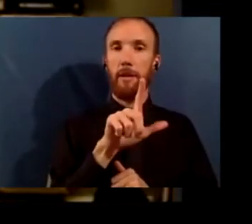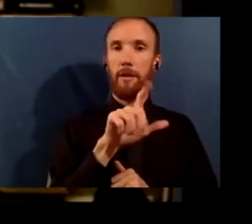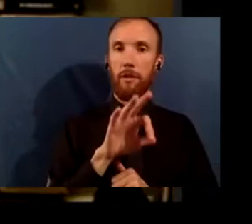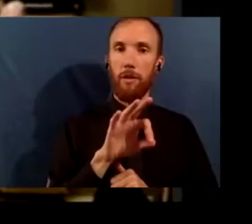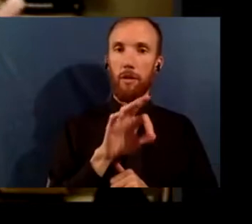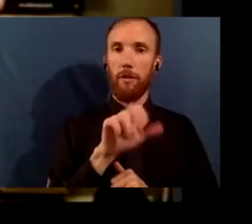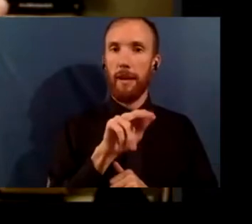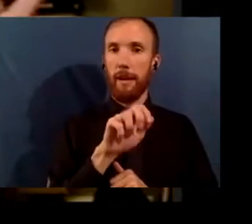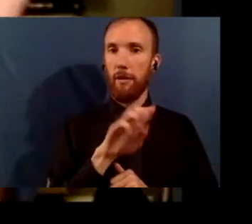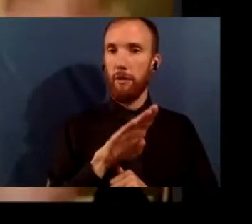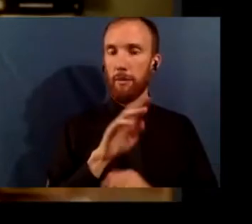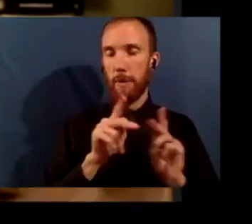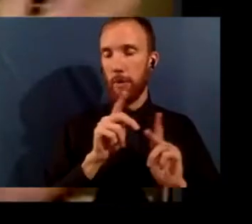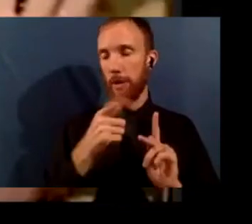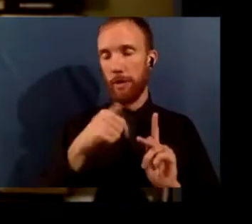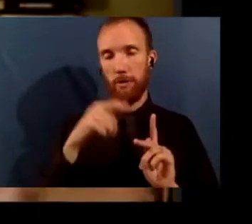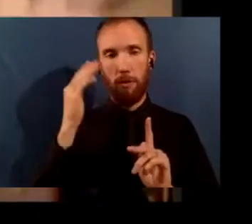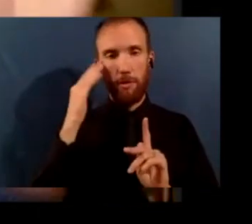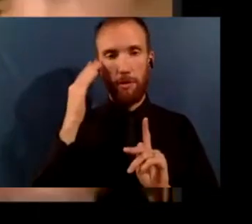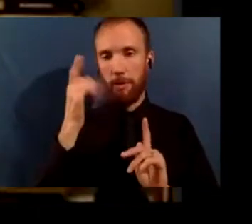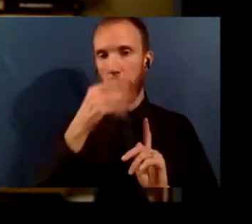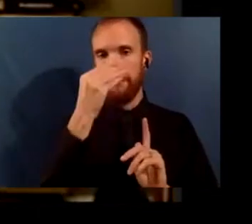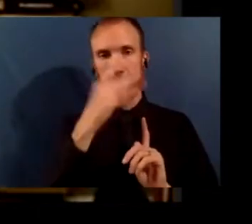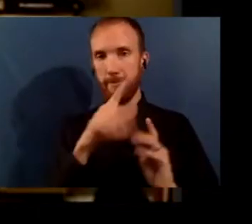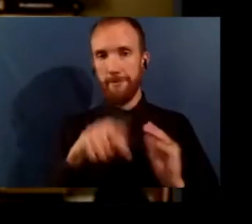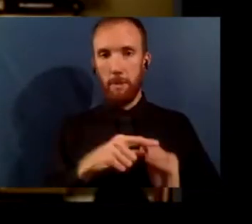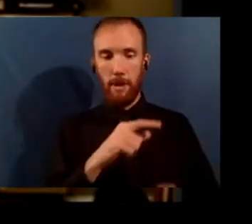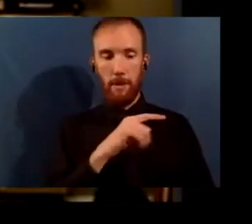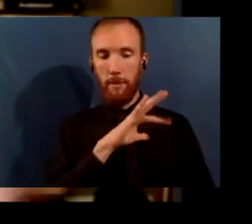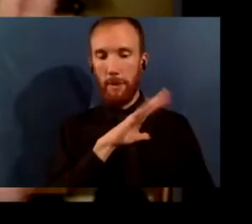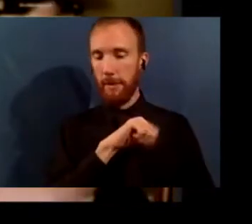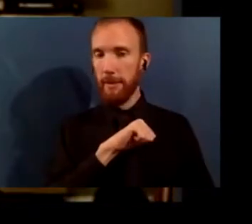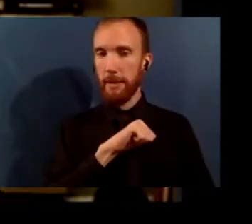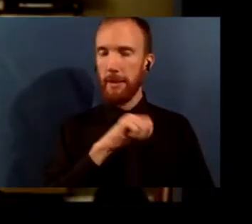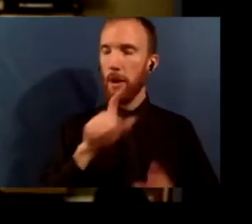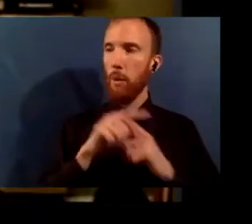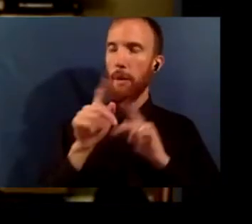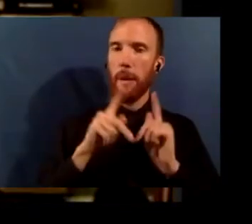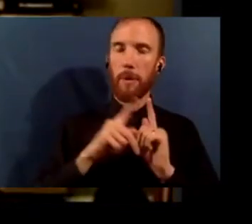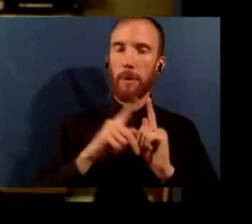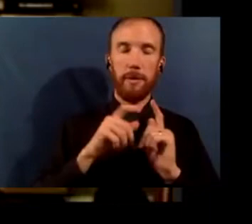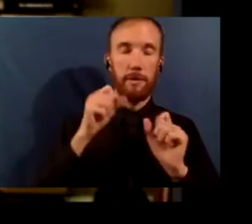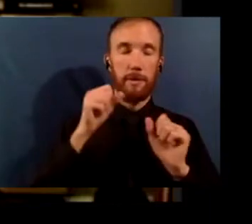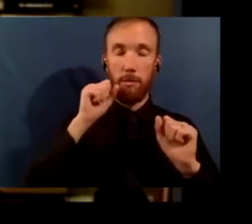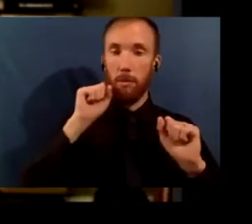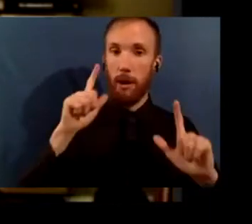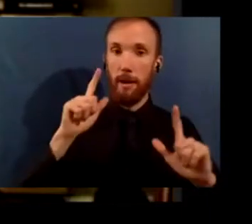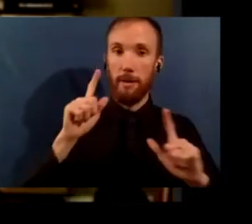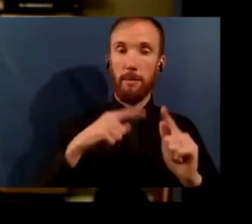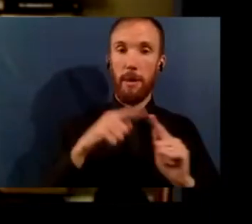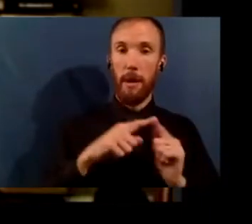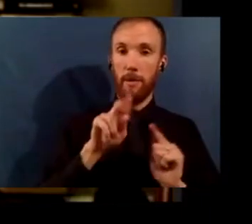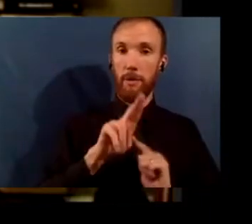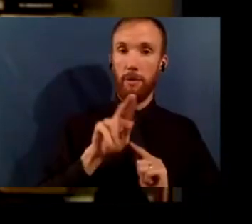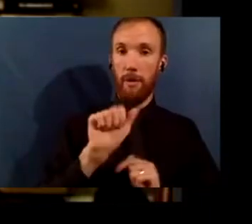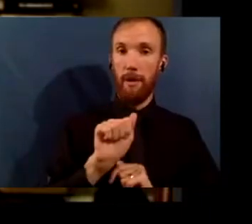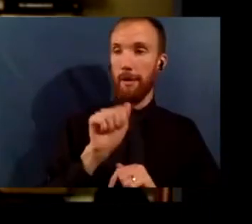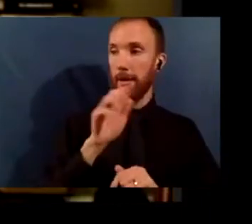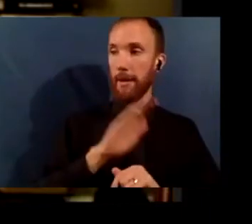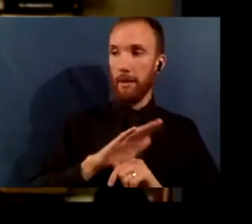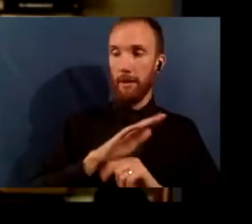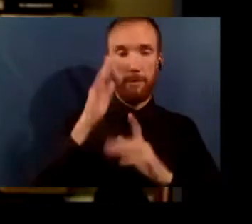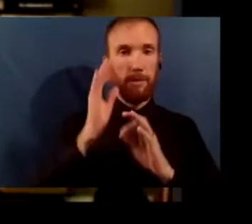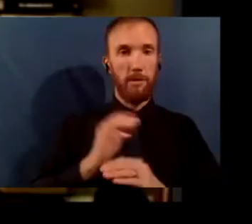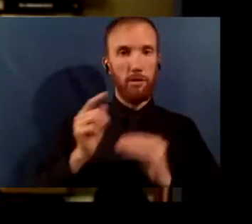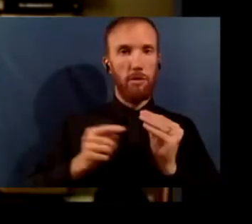the Palestinians. I was very surprised to see people surprised about the UAE's decision regarding Israel. How are